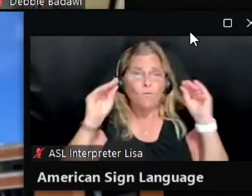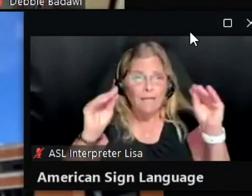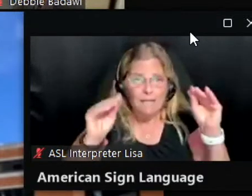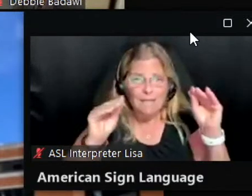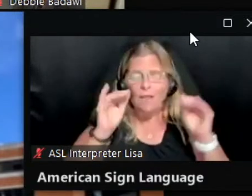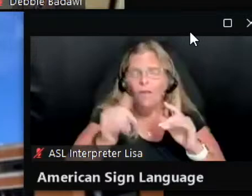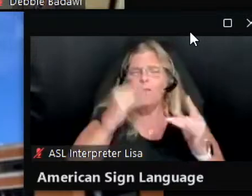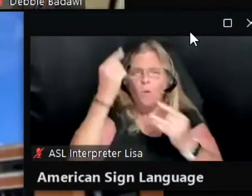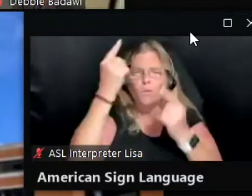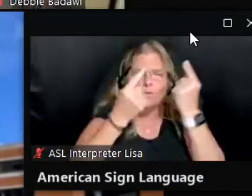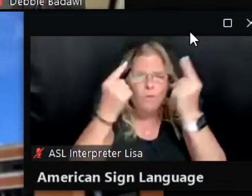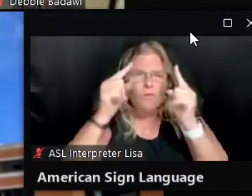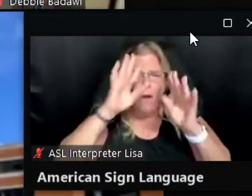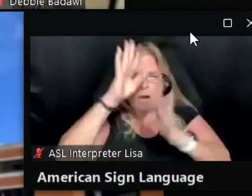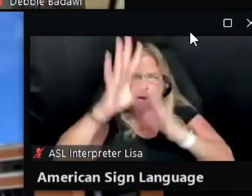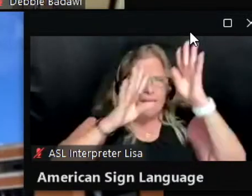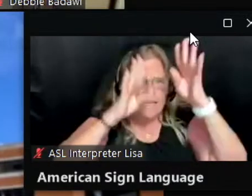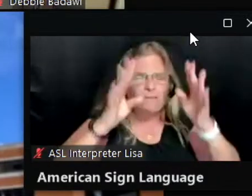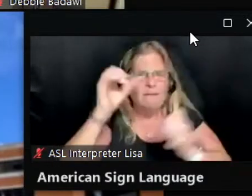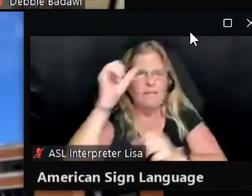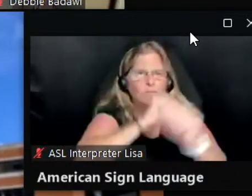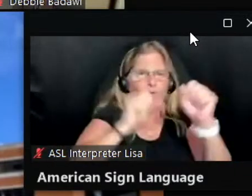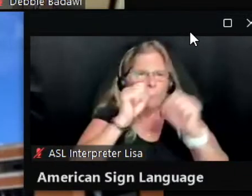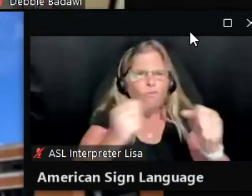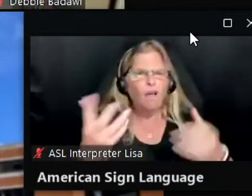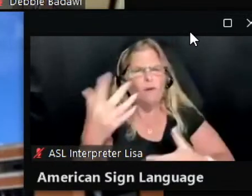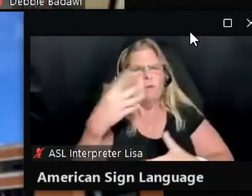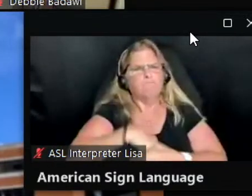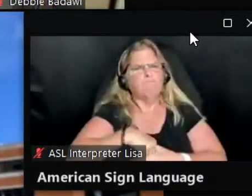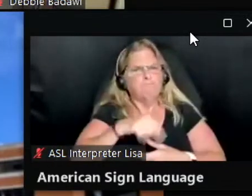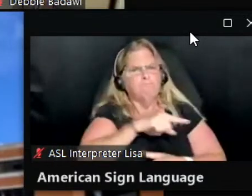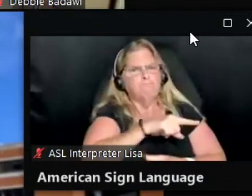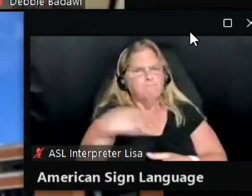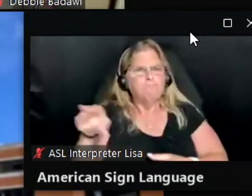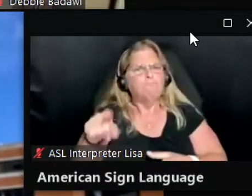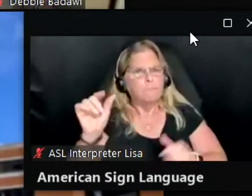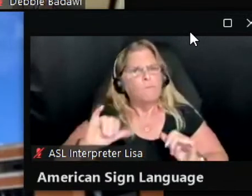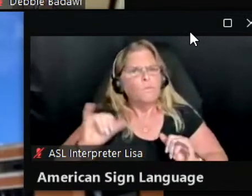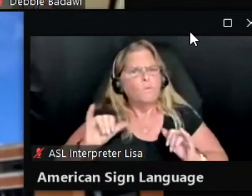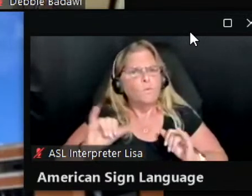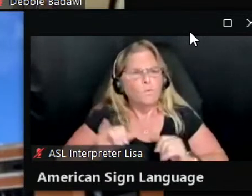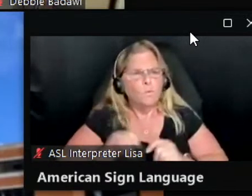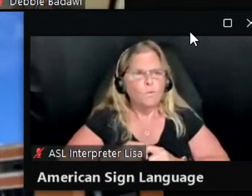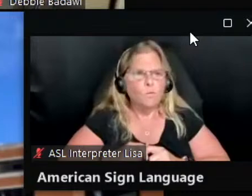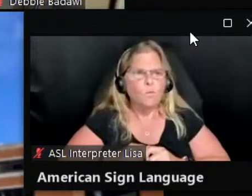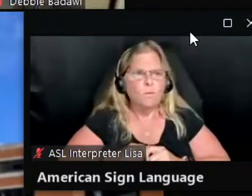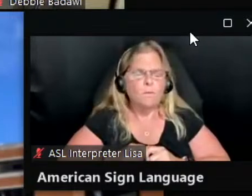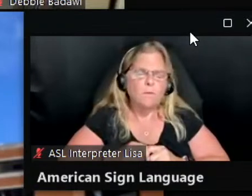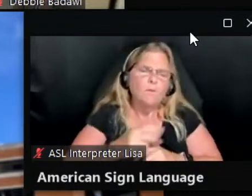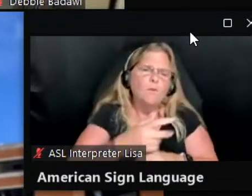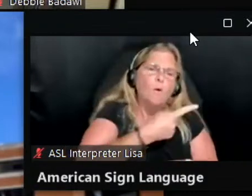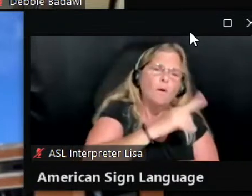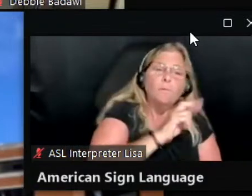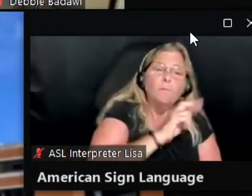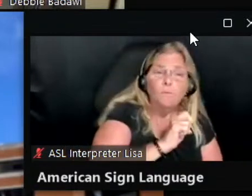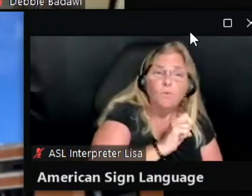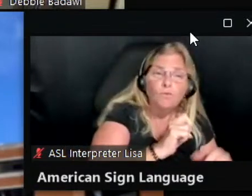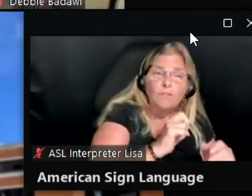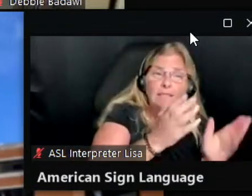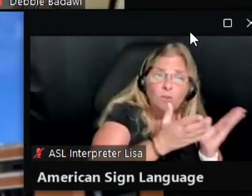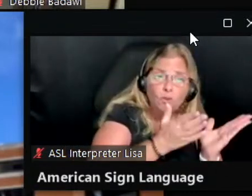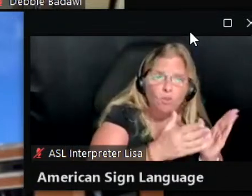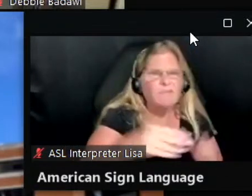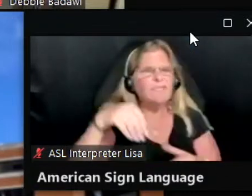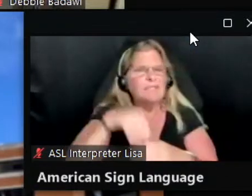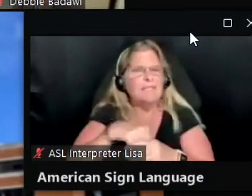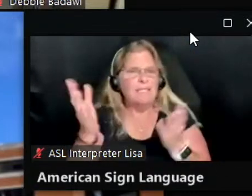and strategies are infiltrated in service and as well as teacher prep. And then the